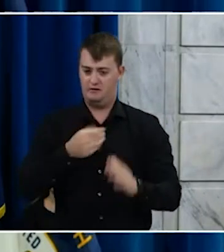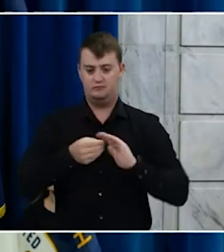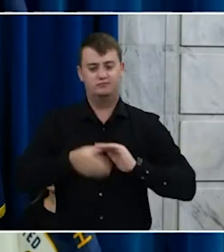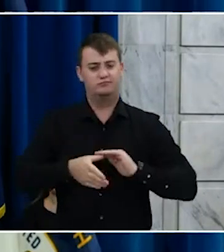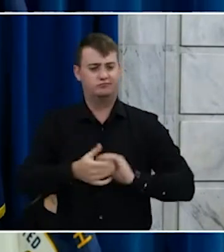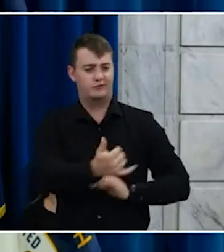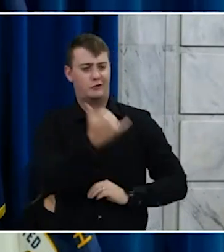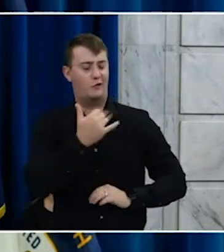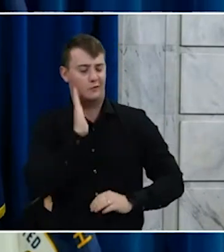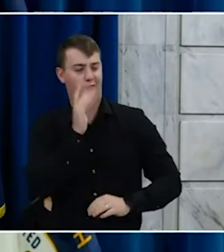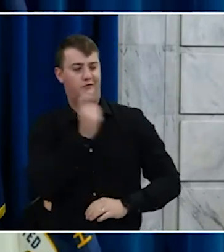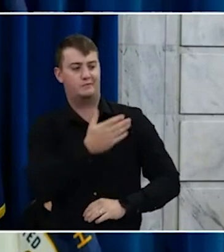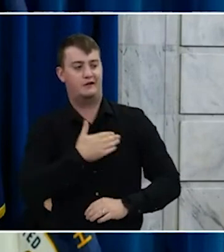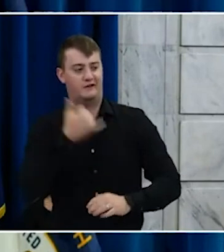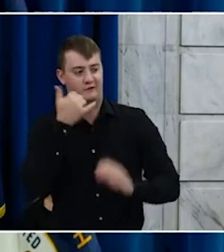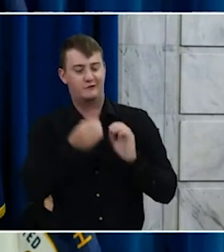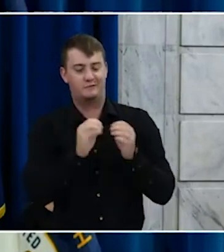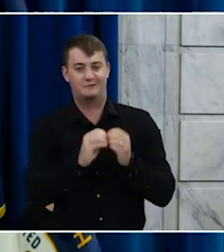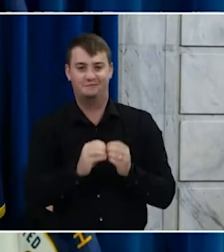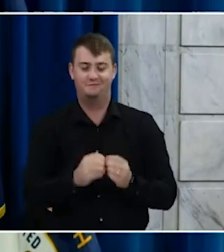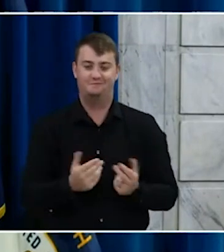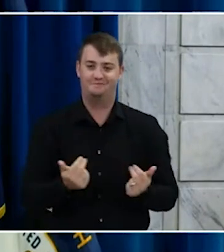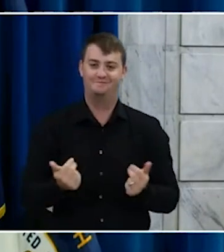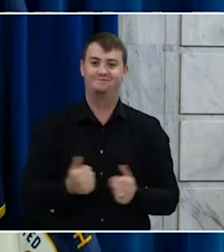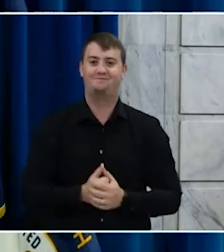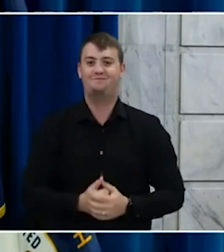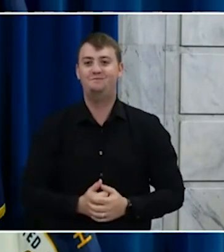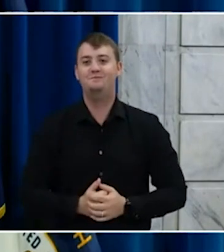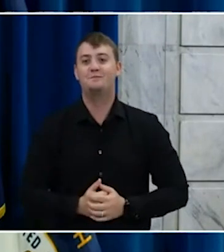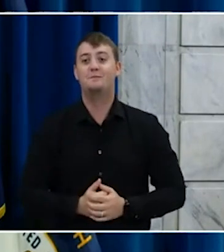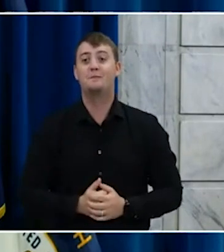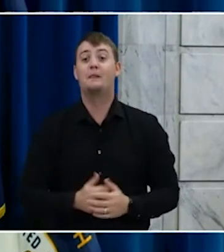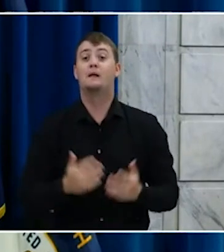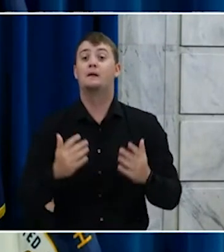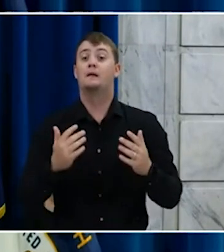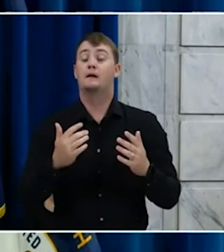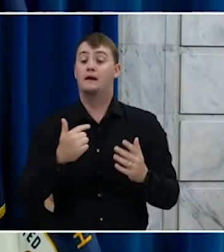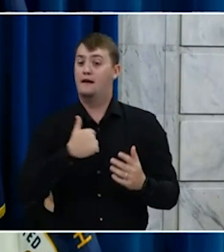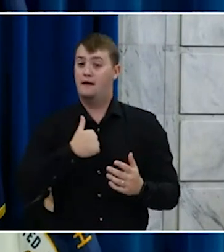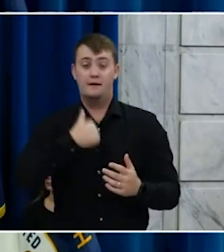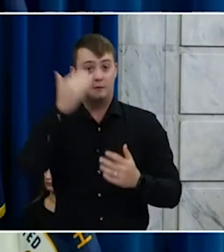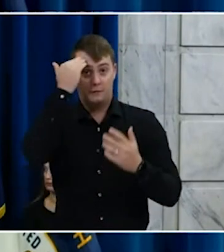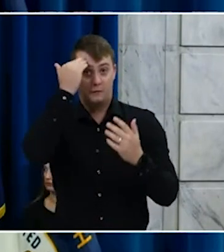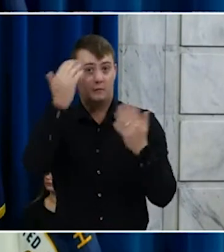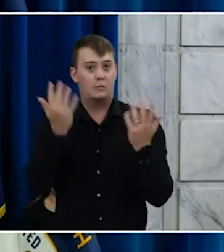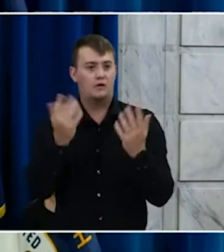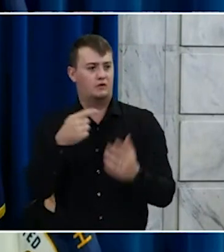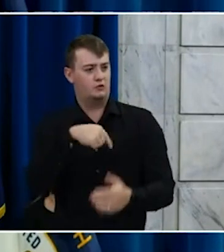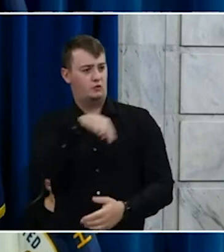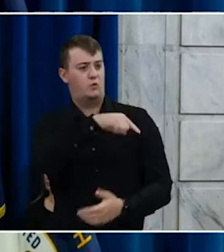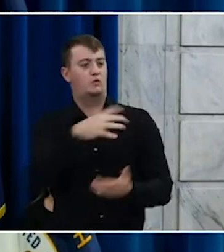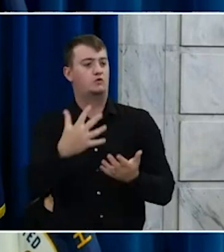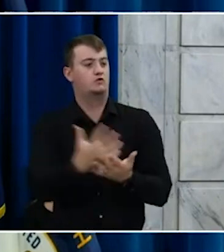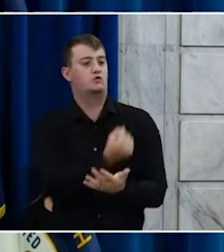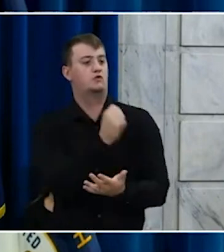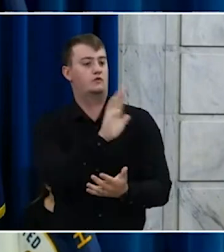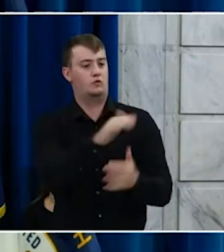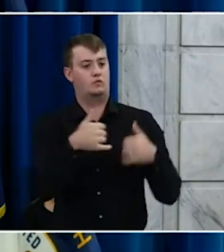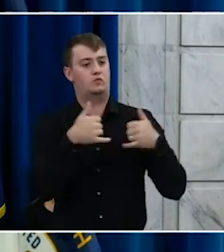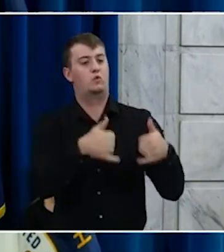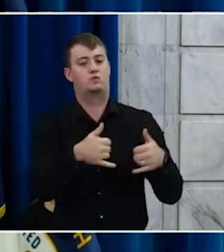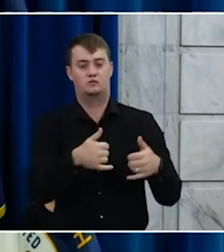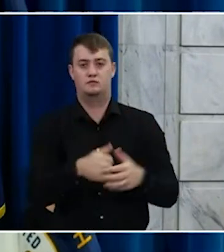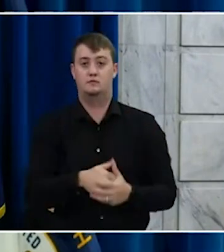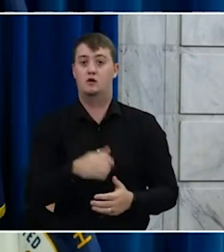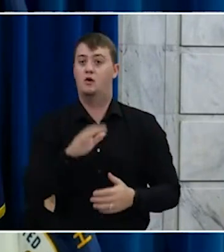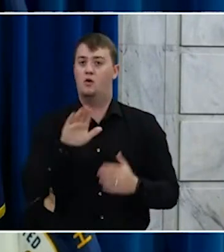a call. I'll give you my phone number, okay? What I know is that you deserve your flowers. So we are